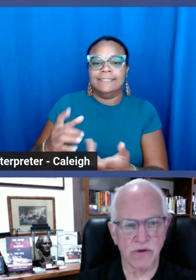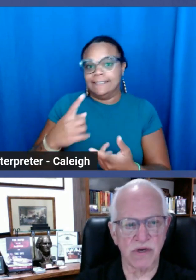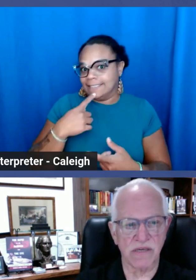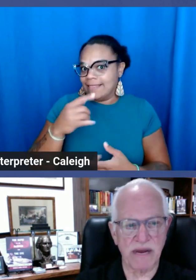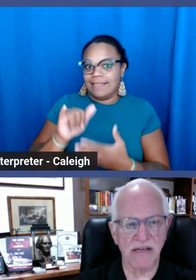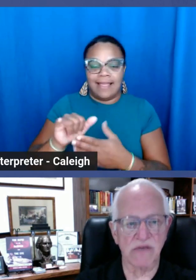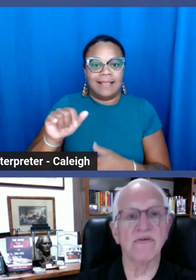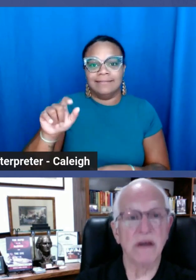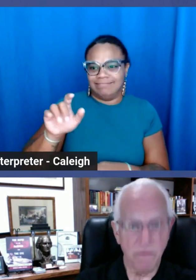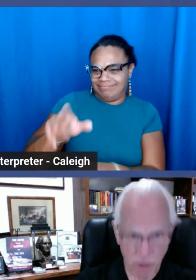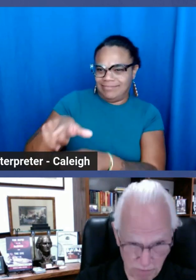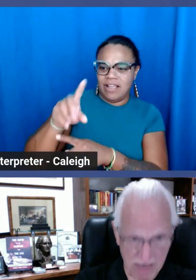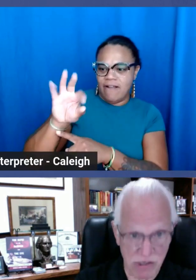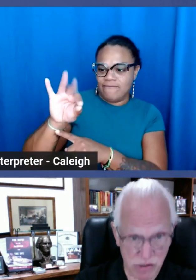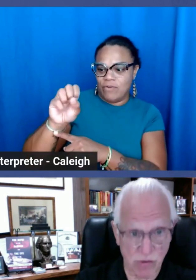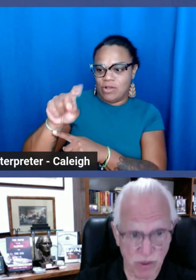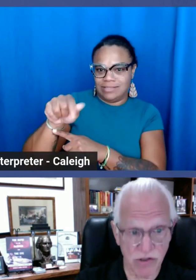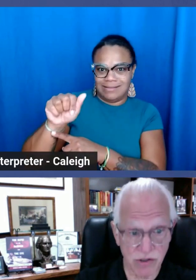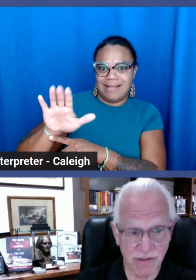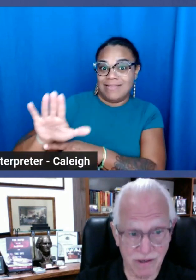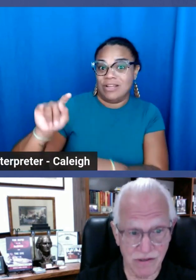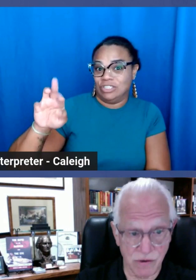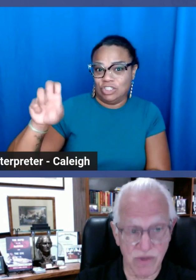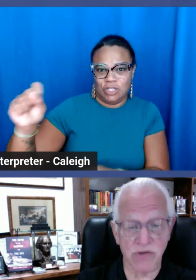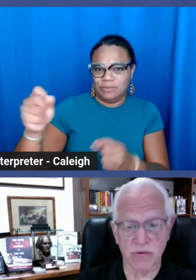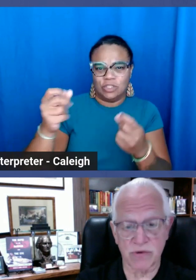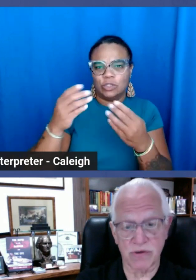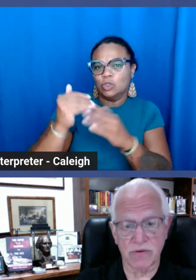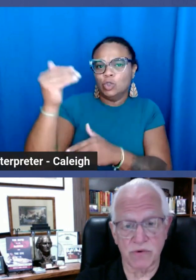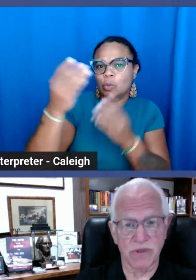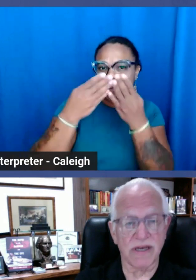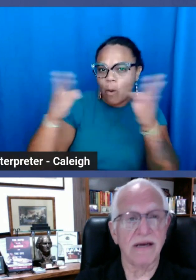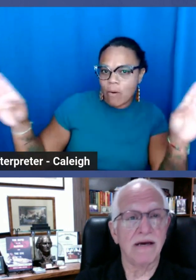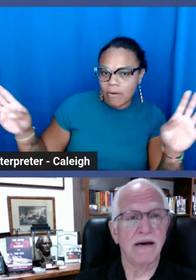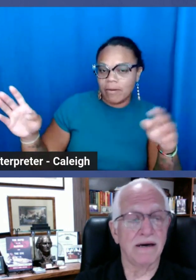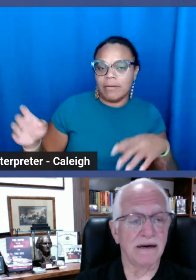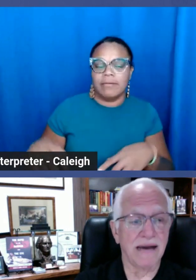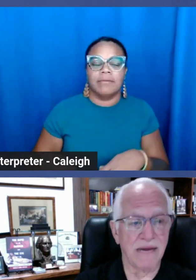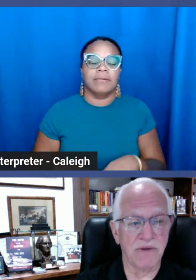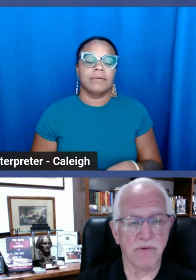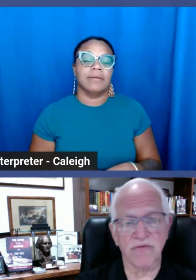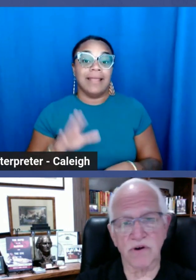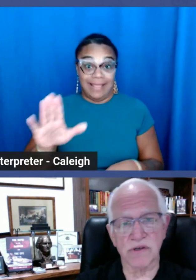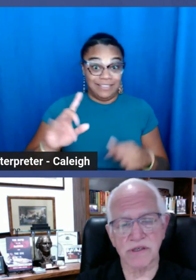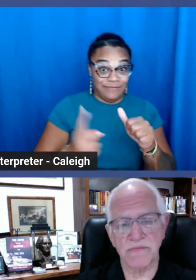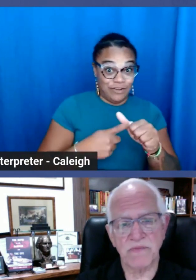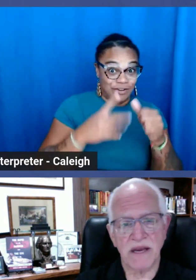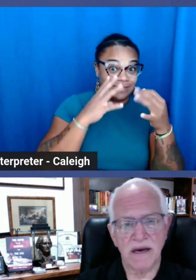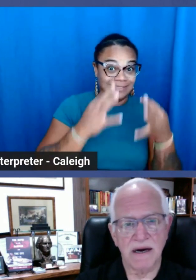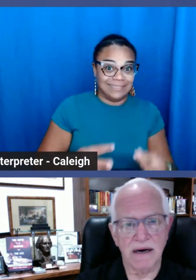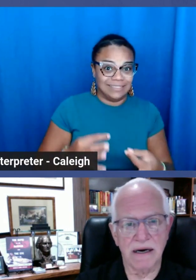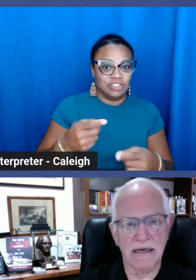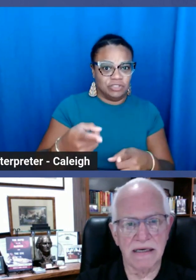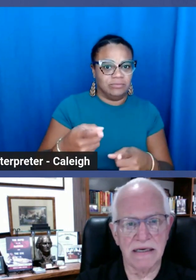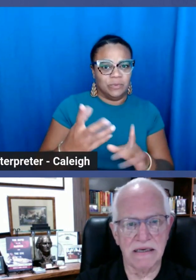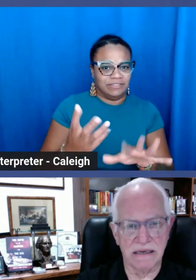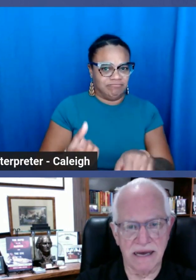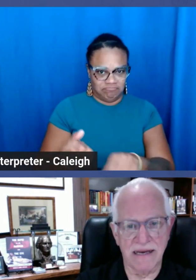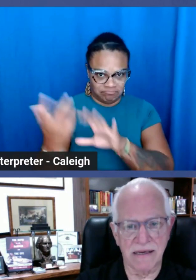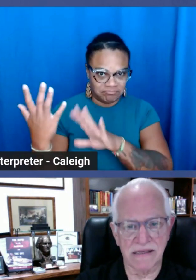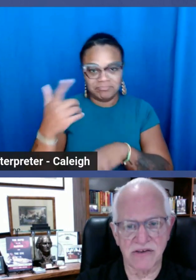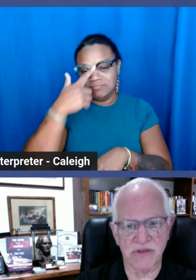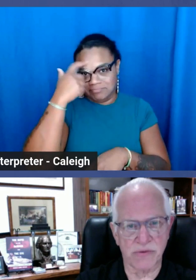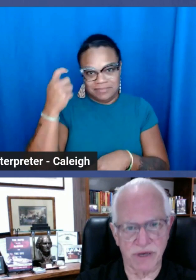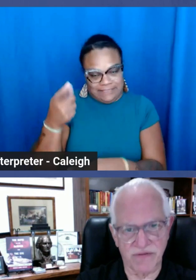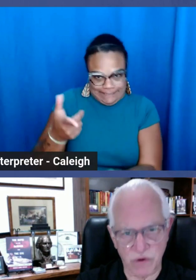were too expansive, the basis on which his original ruling had been reversed. He